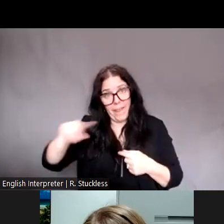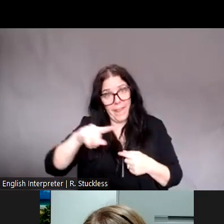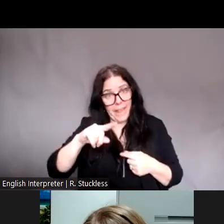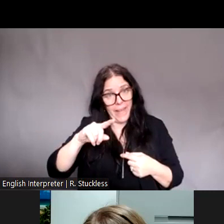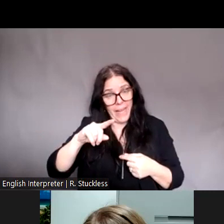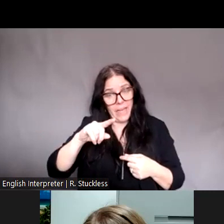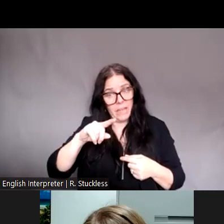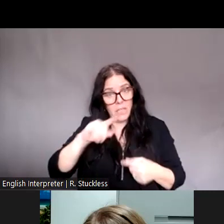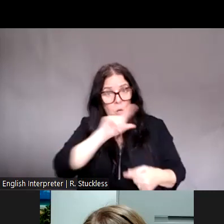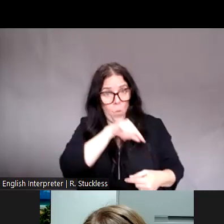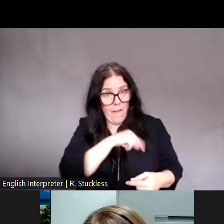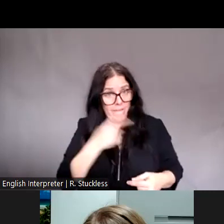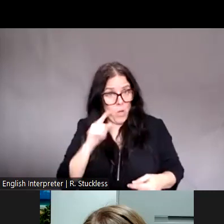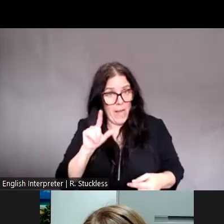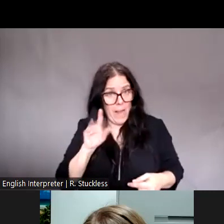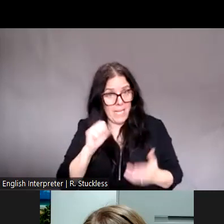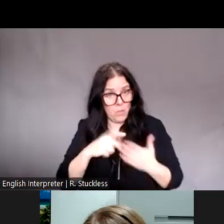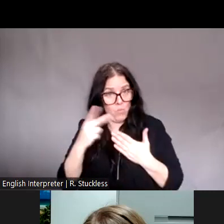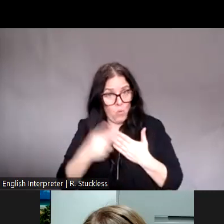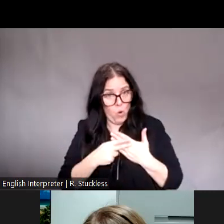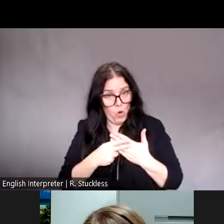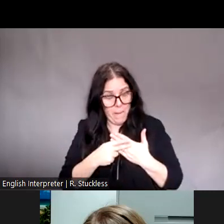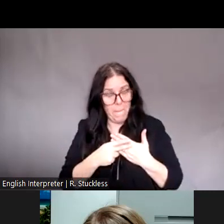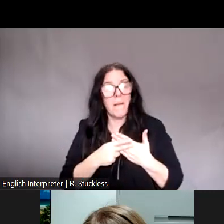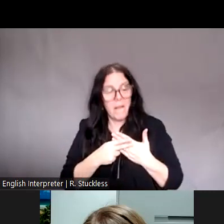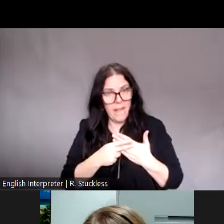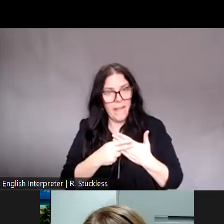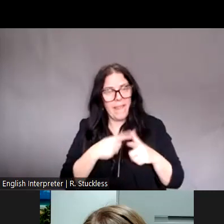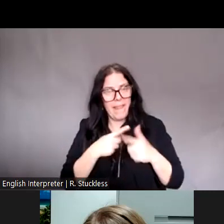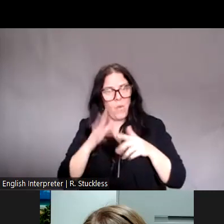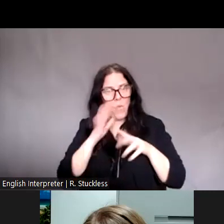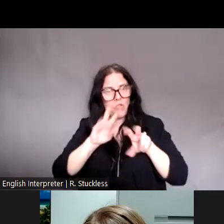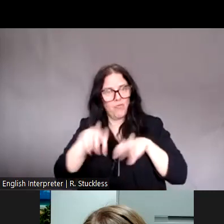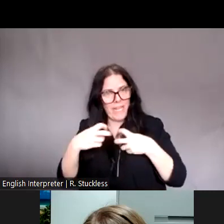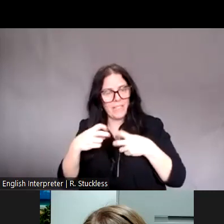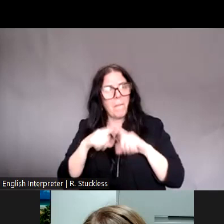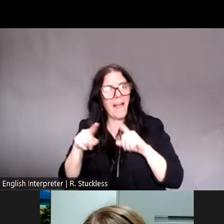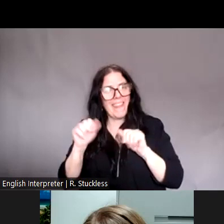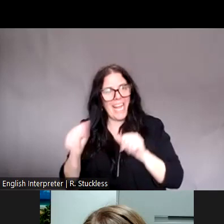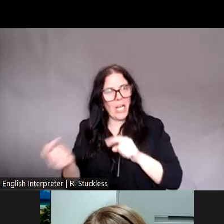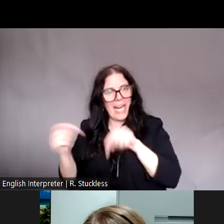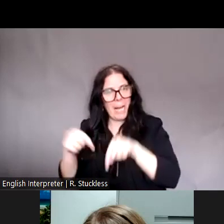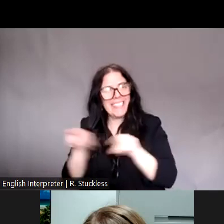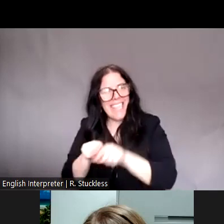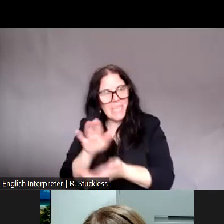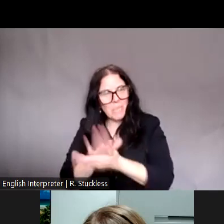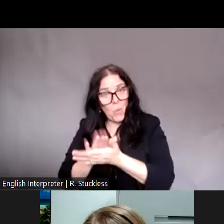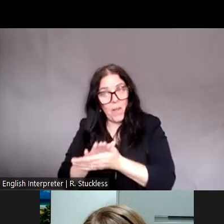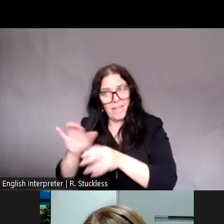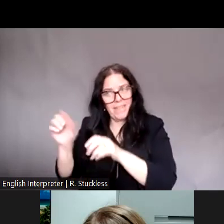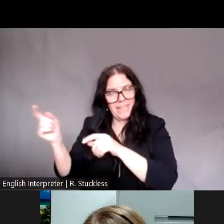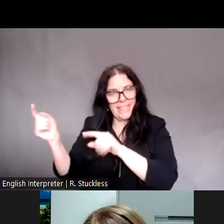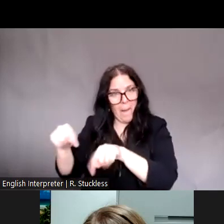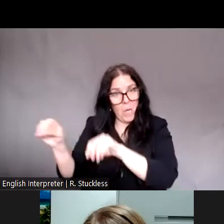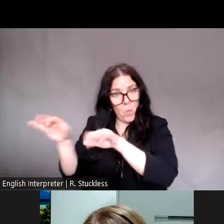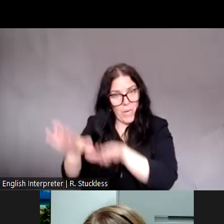eligible for LBS, we would do a transition, but they could come to the same school, or they would attend